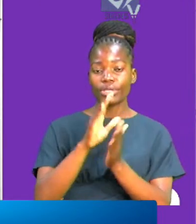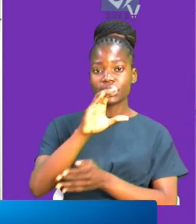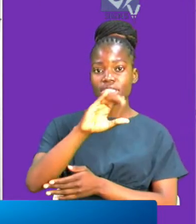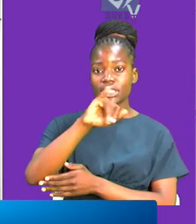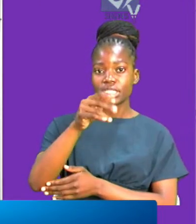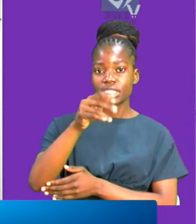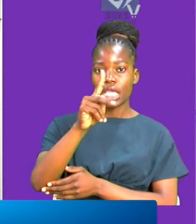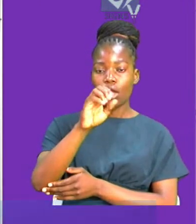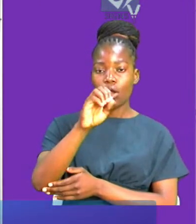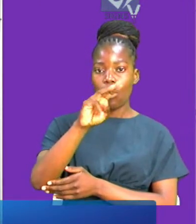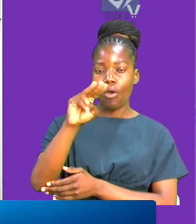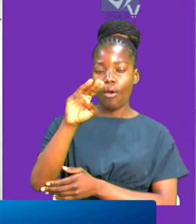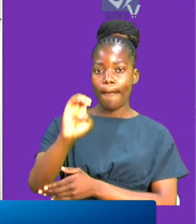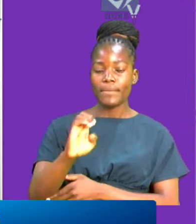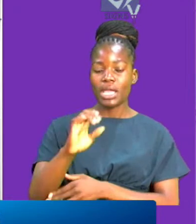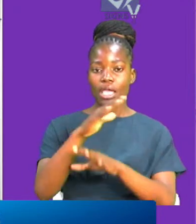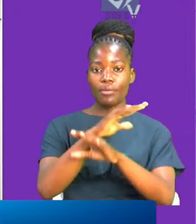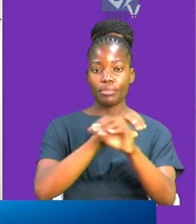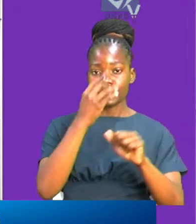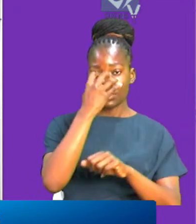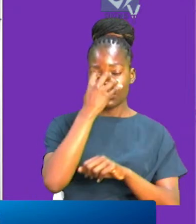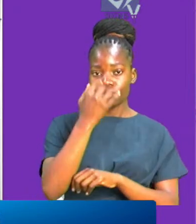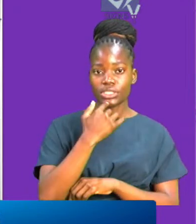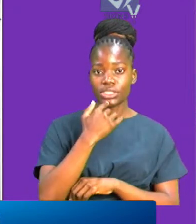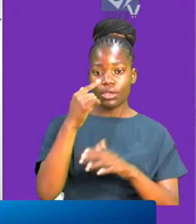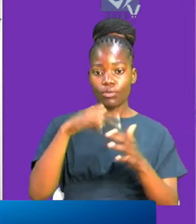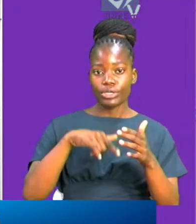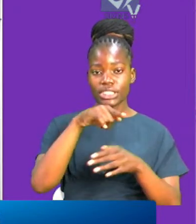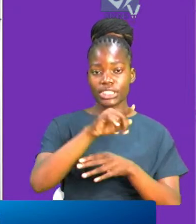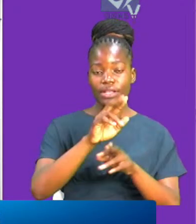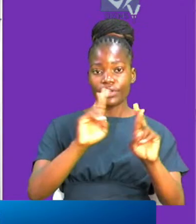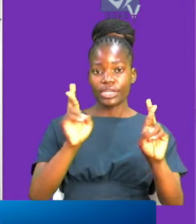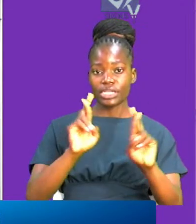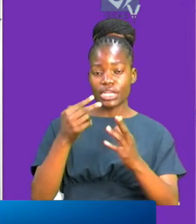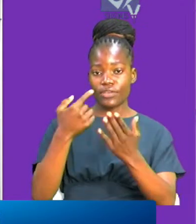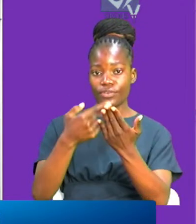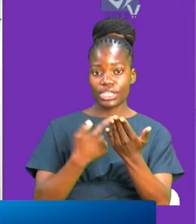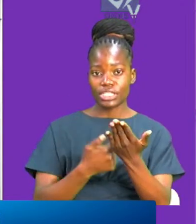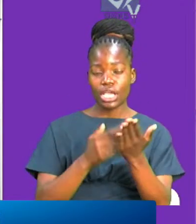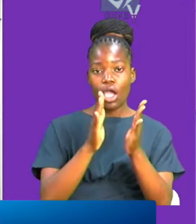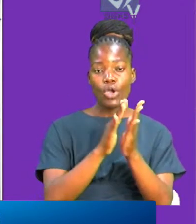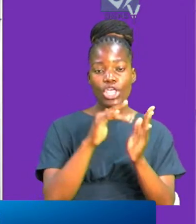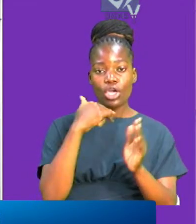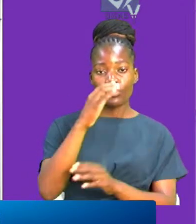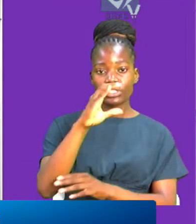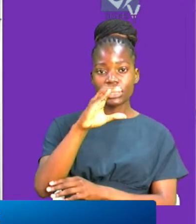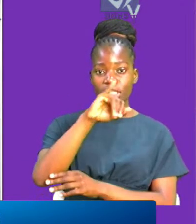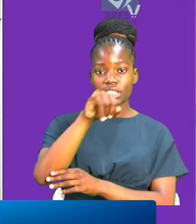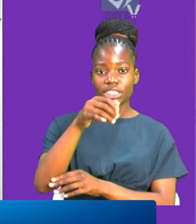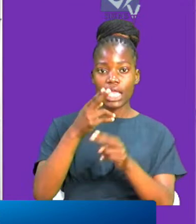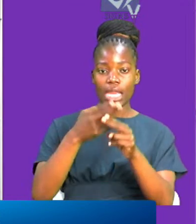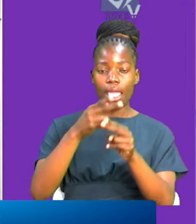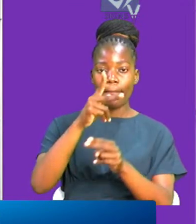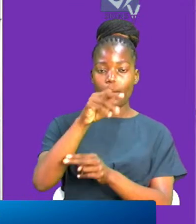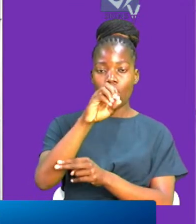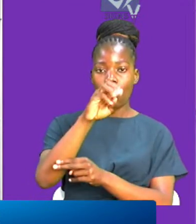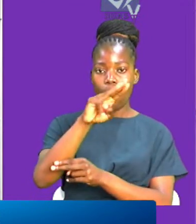Kome. And President William Ruto now says he is ready for dialogue with Chief Justice Martha Koome